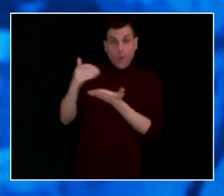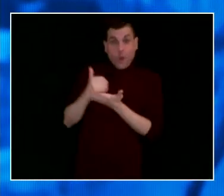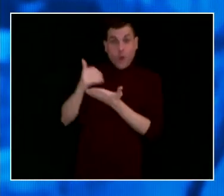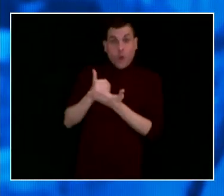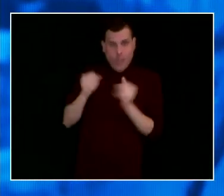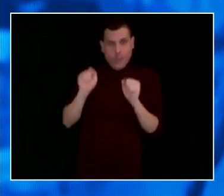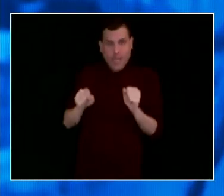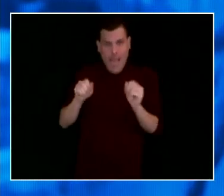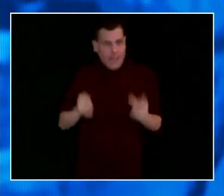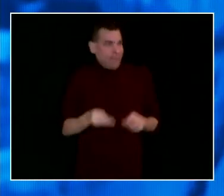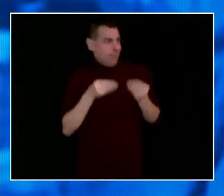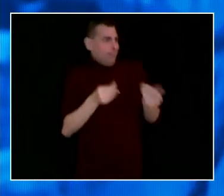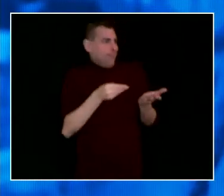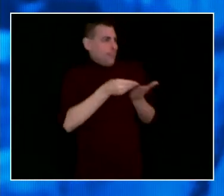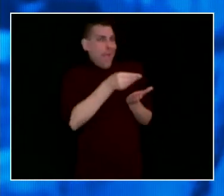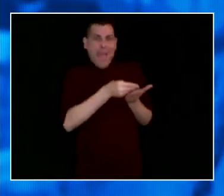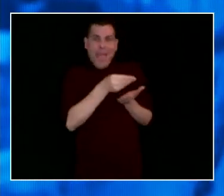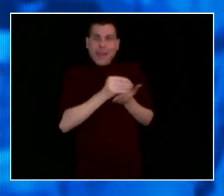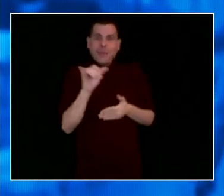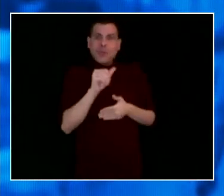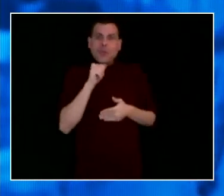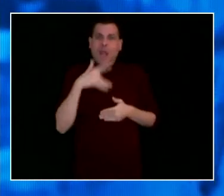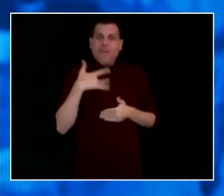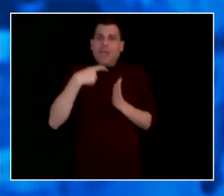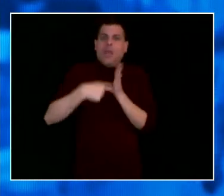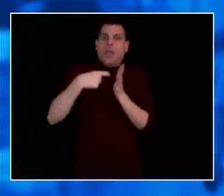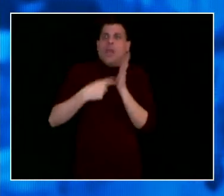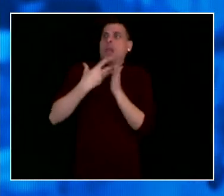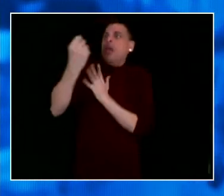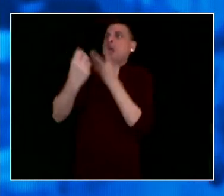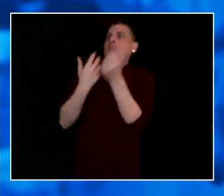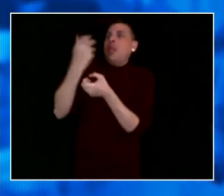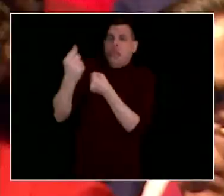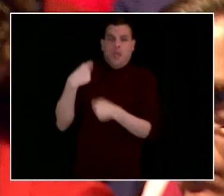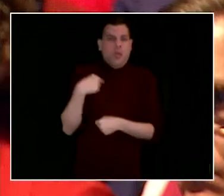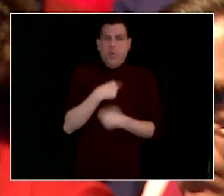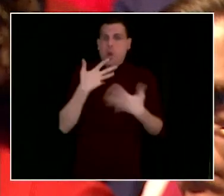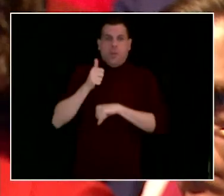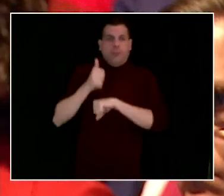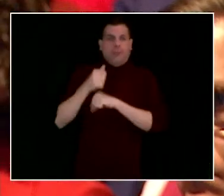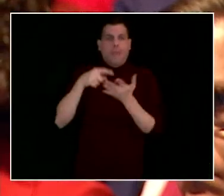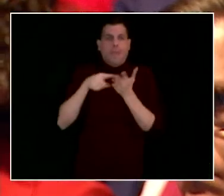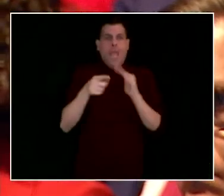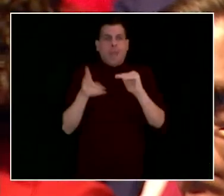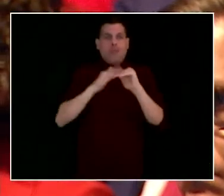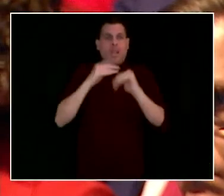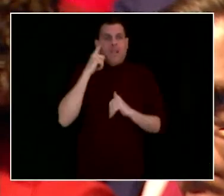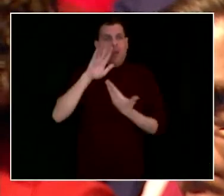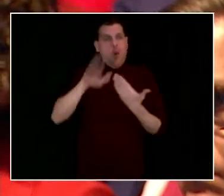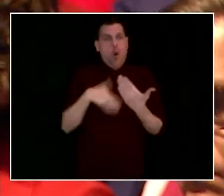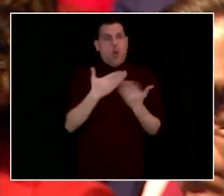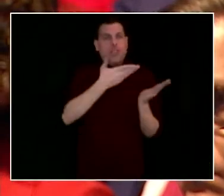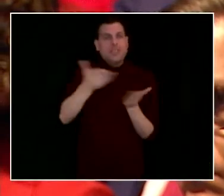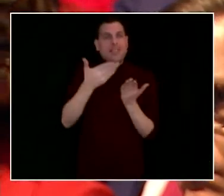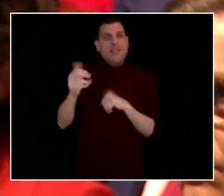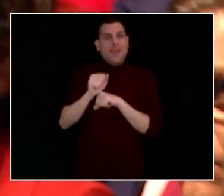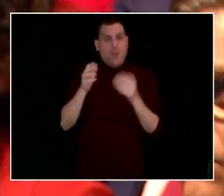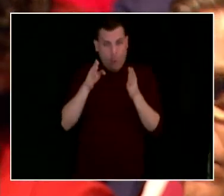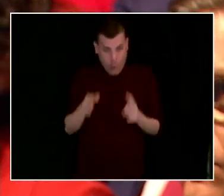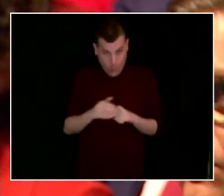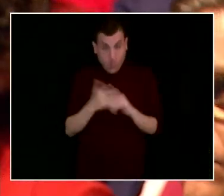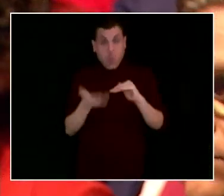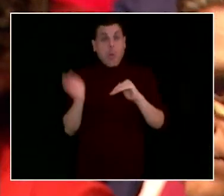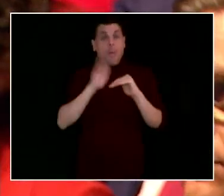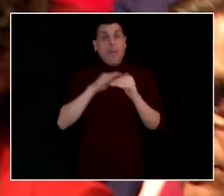passed a first-in-the-nation minimum pay raise for our delivery workers, boosted pay for 80,000 human